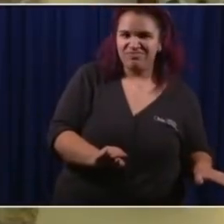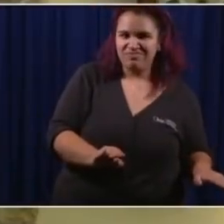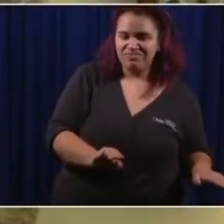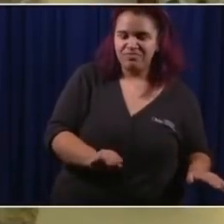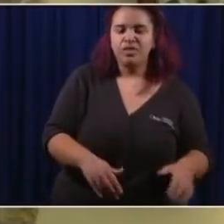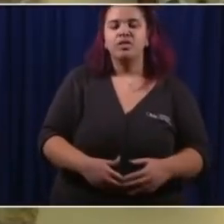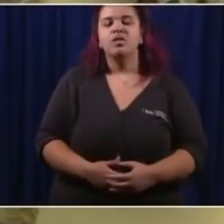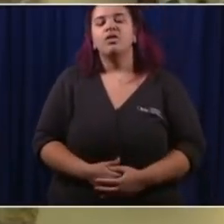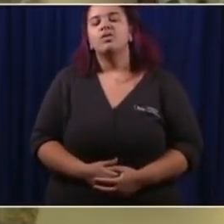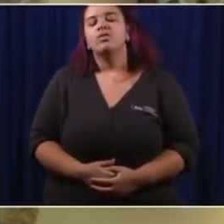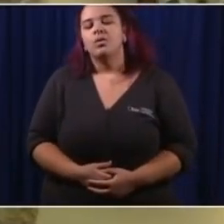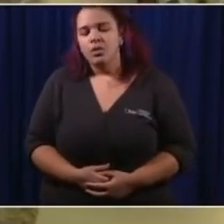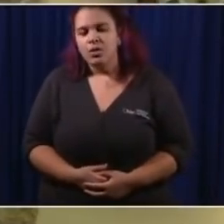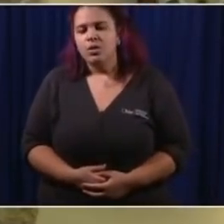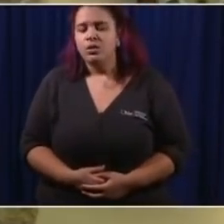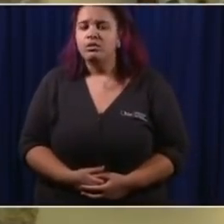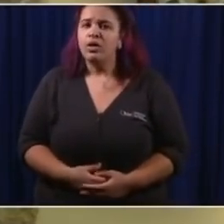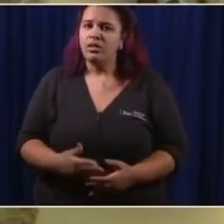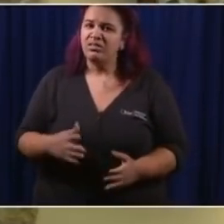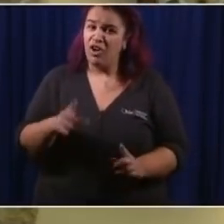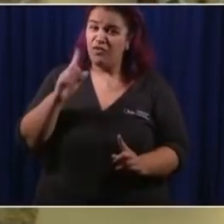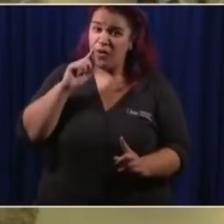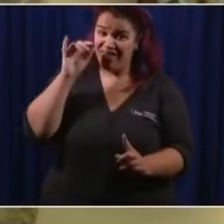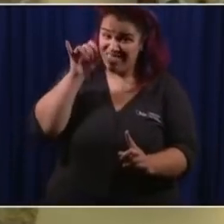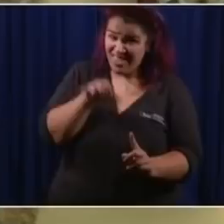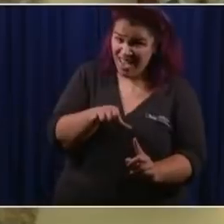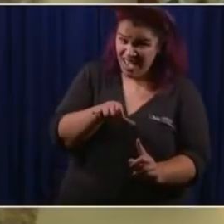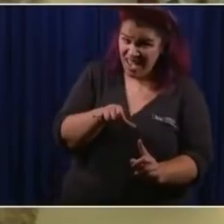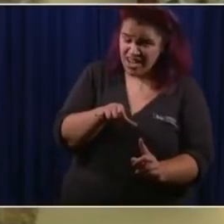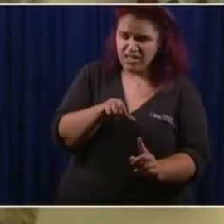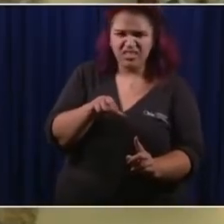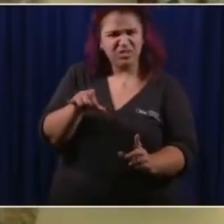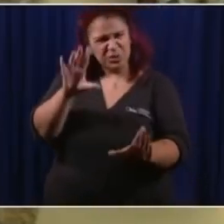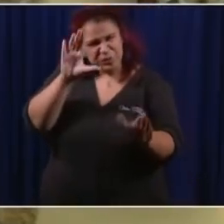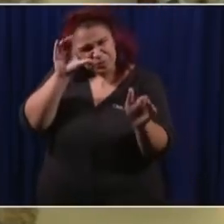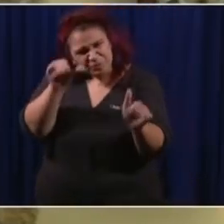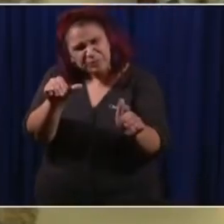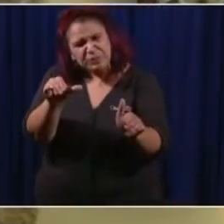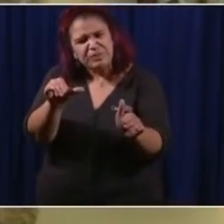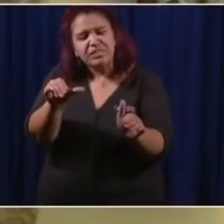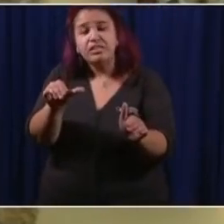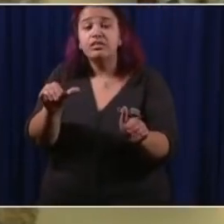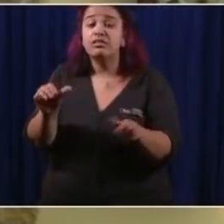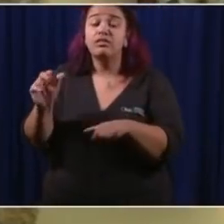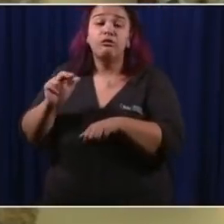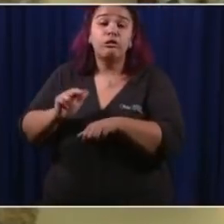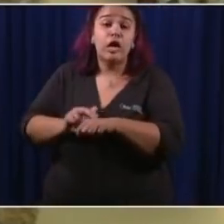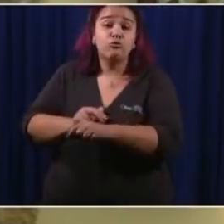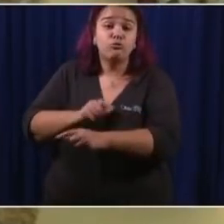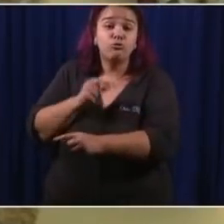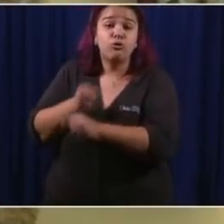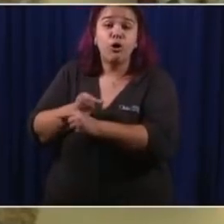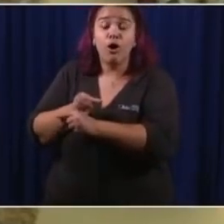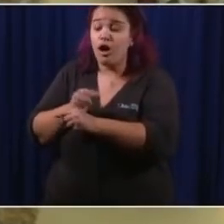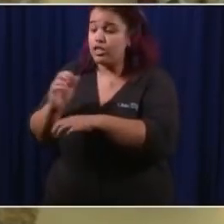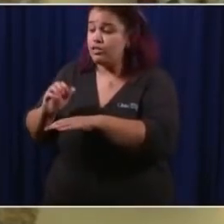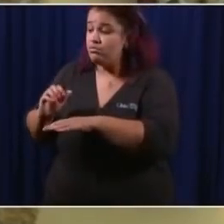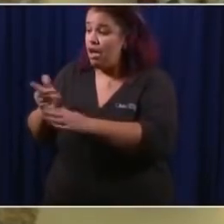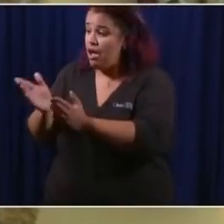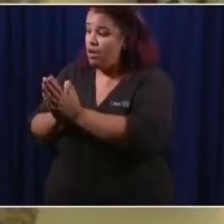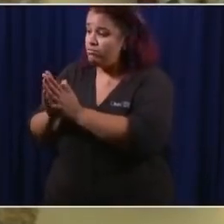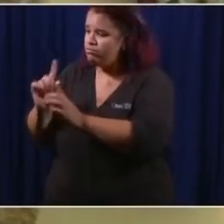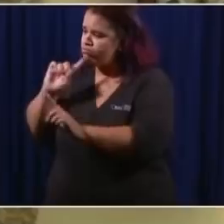regard to that, we put a lot of effort in the National Guard going into areas that are